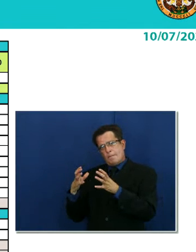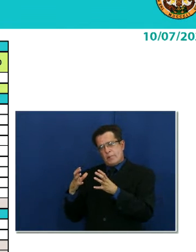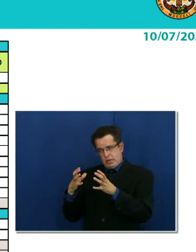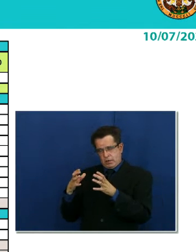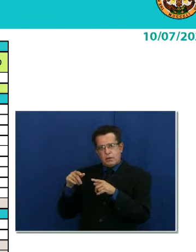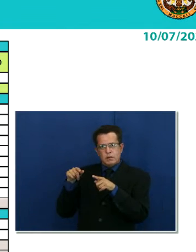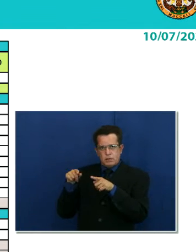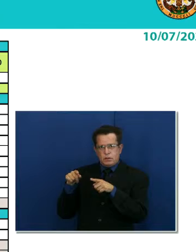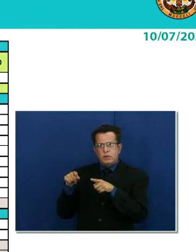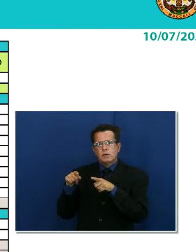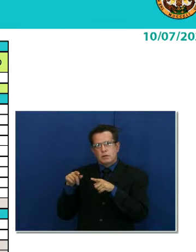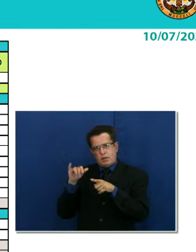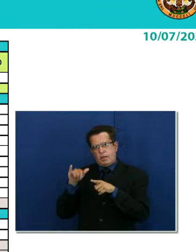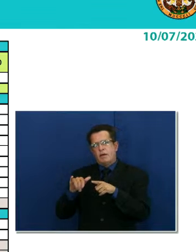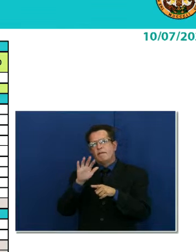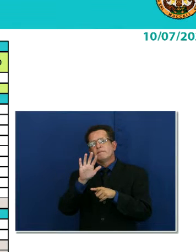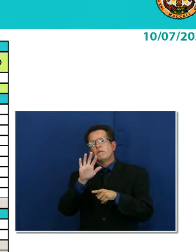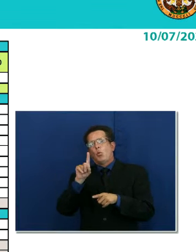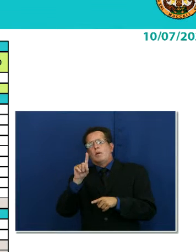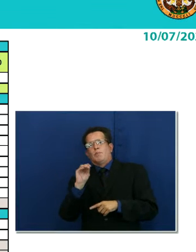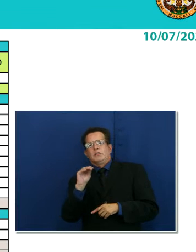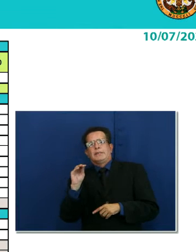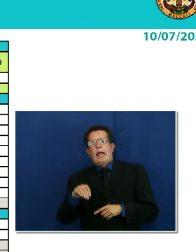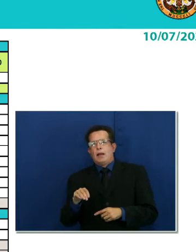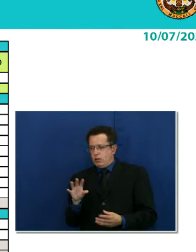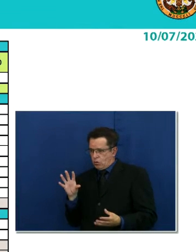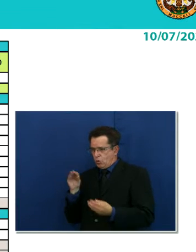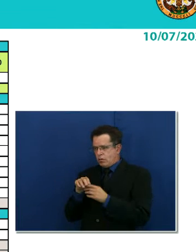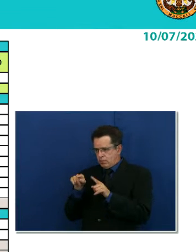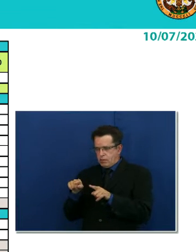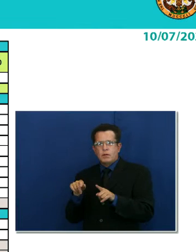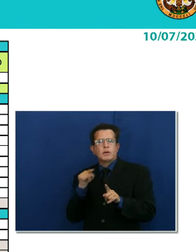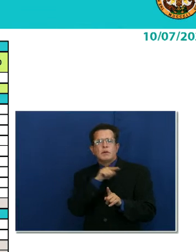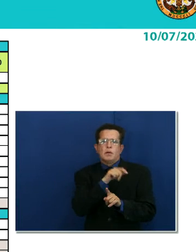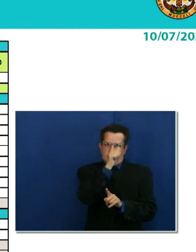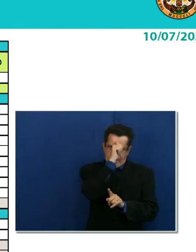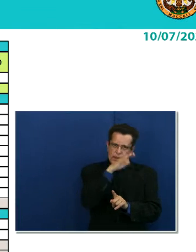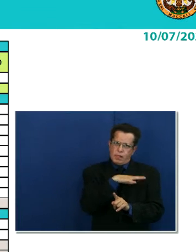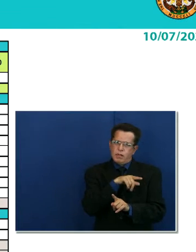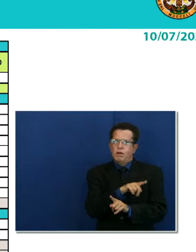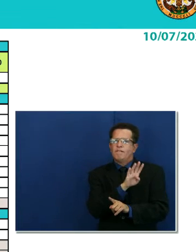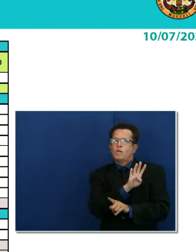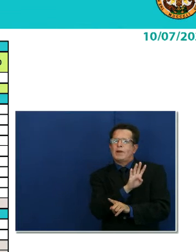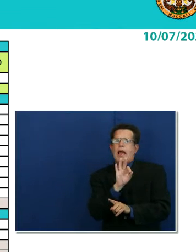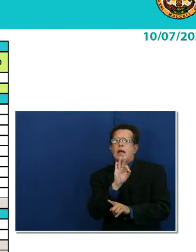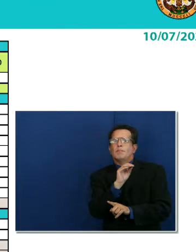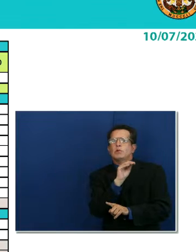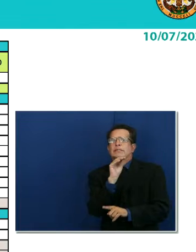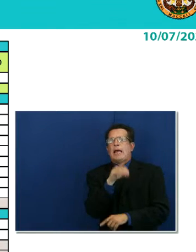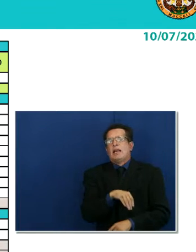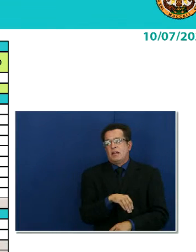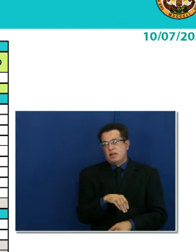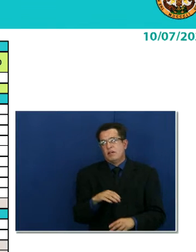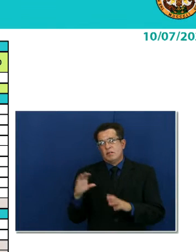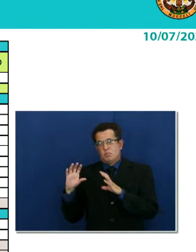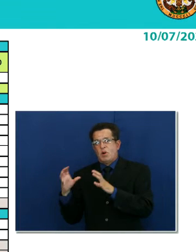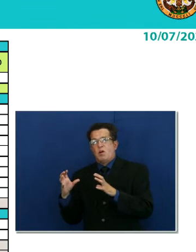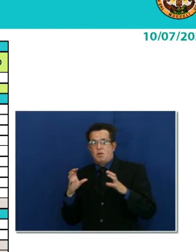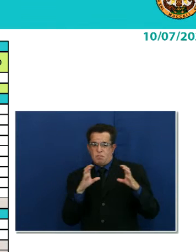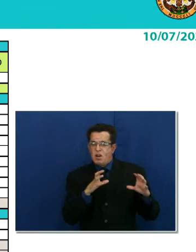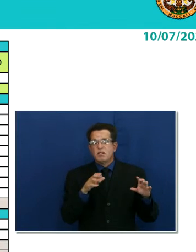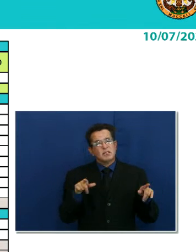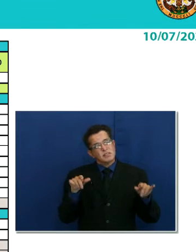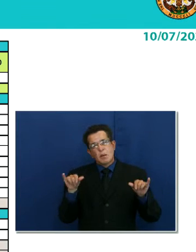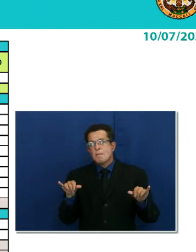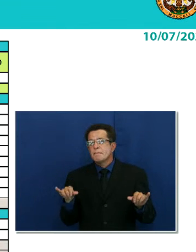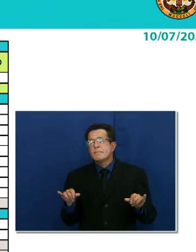individuals account for 51% of the total number of cases, and males for 49%. That also has not